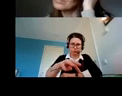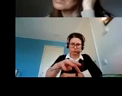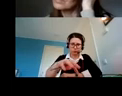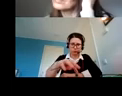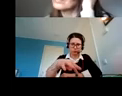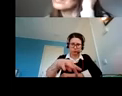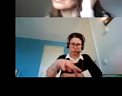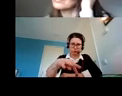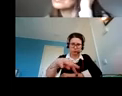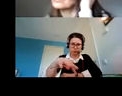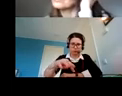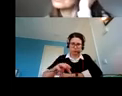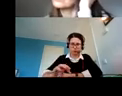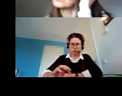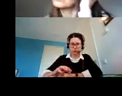Exactly 2 years ago.